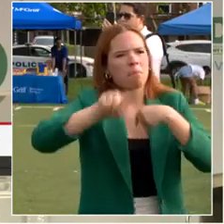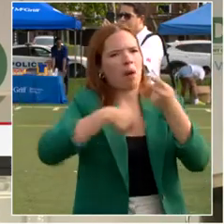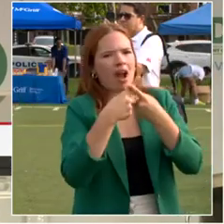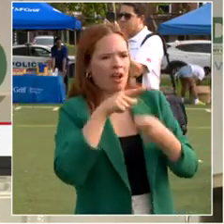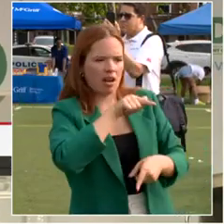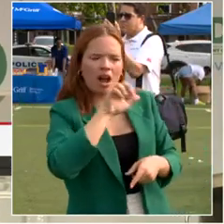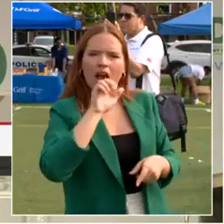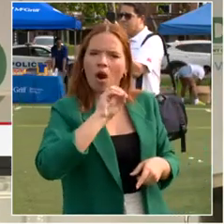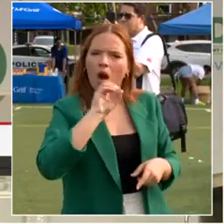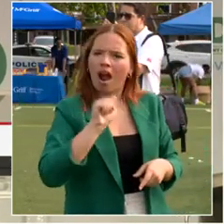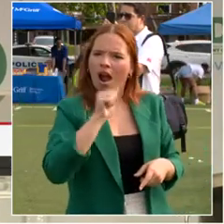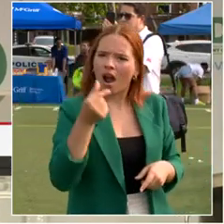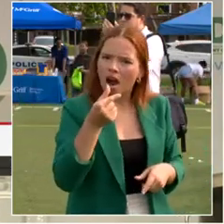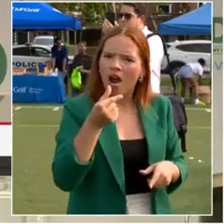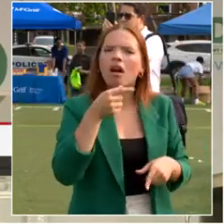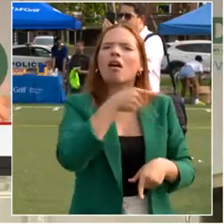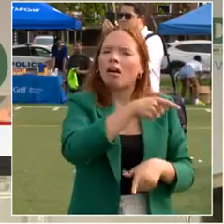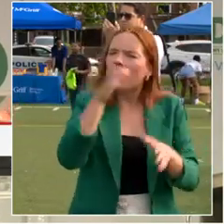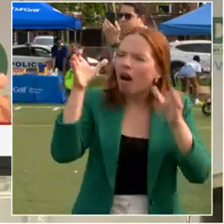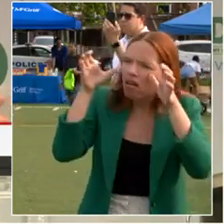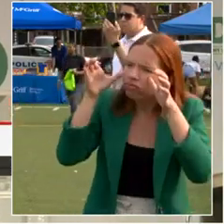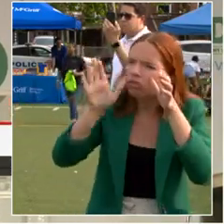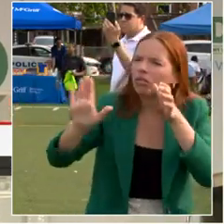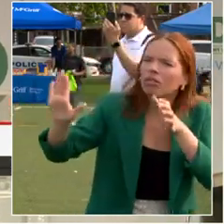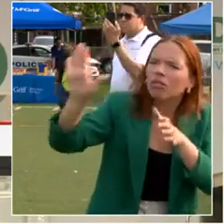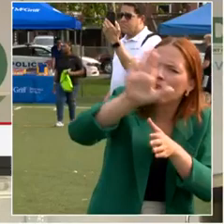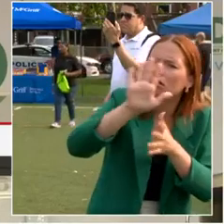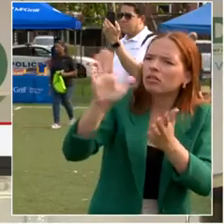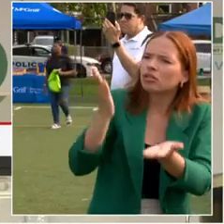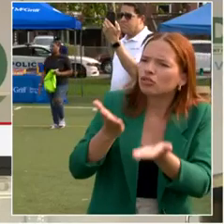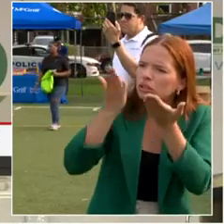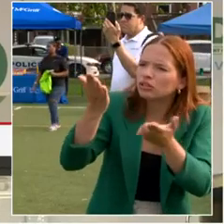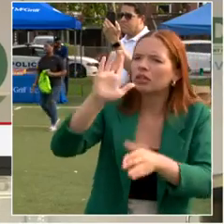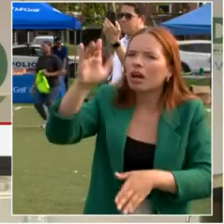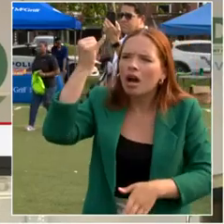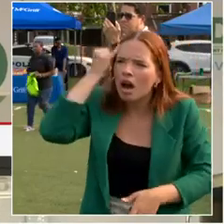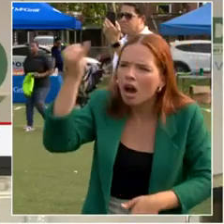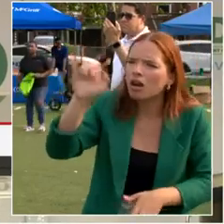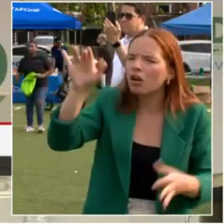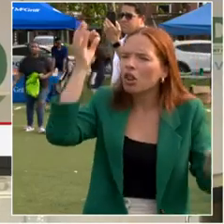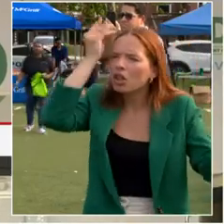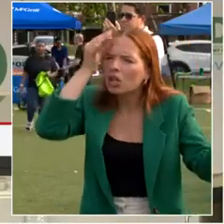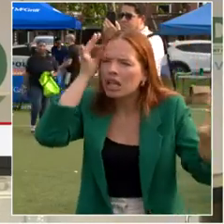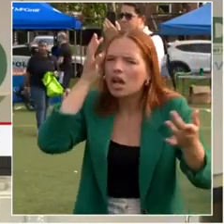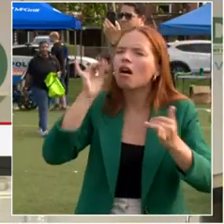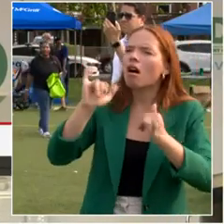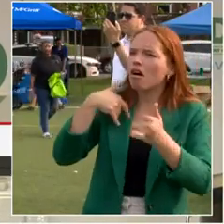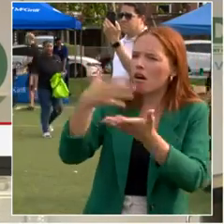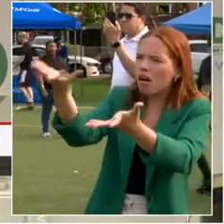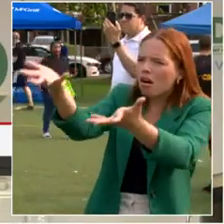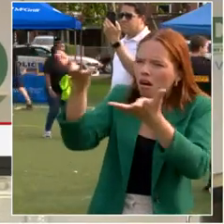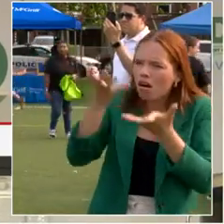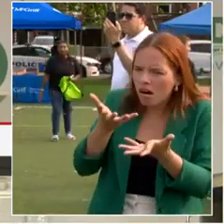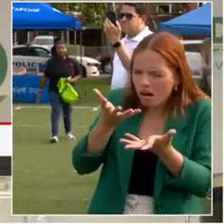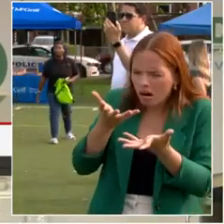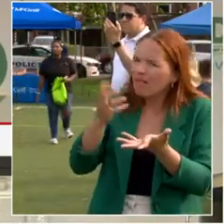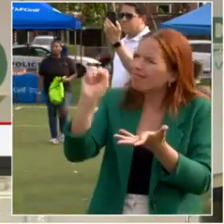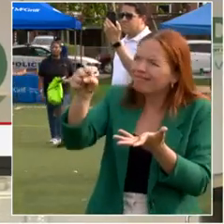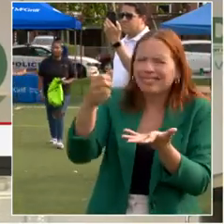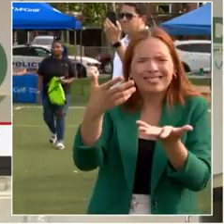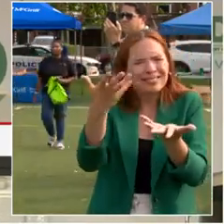don't hesitate tonight to approach Juan, Ty, AJ, or myself to talk to us.